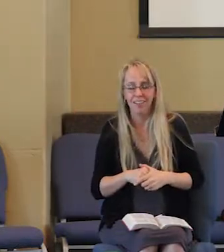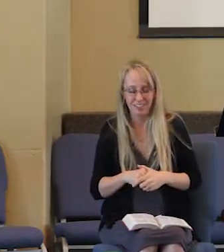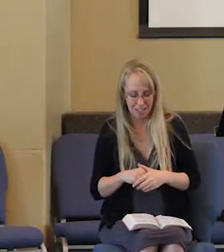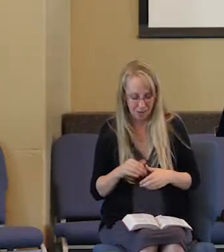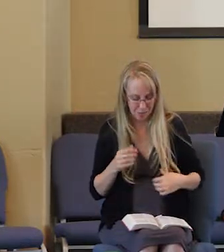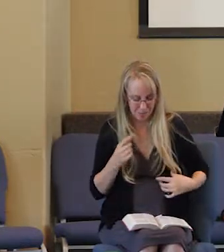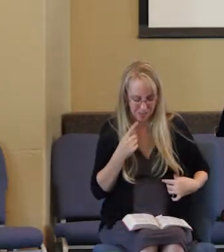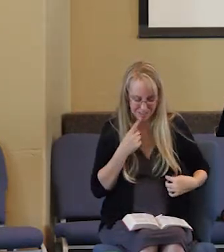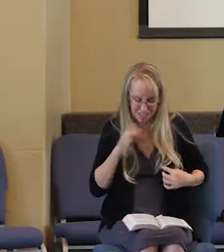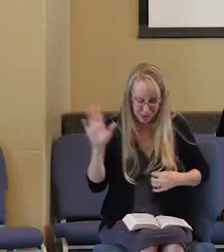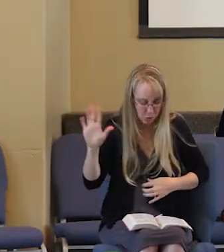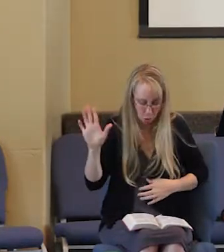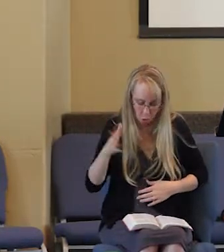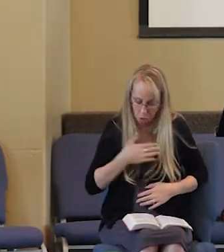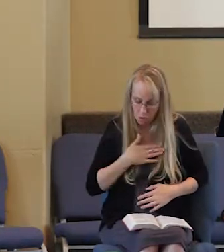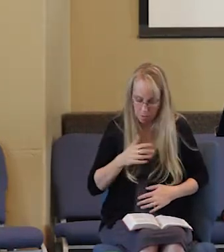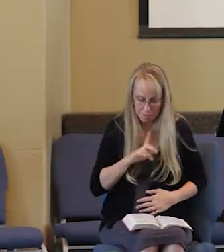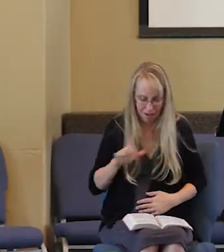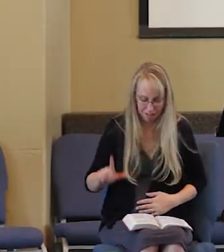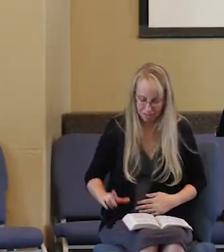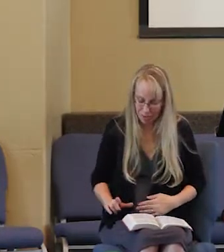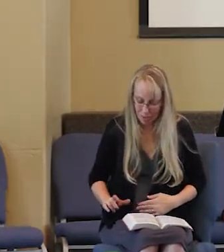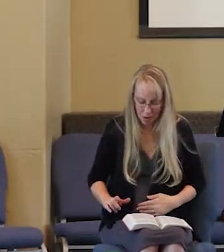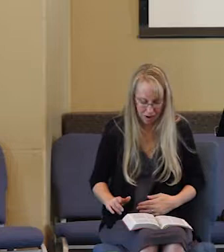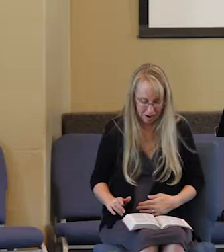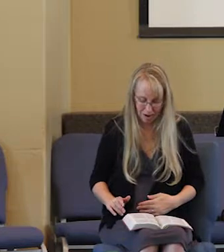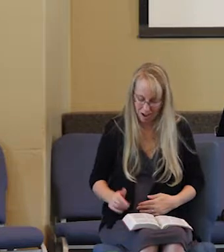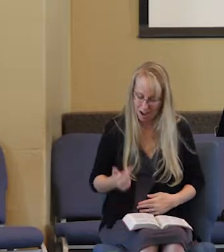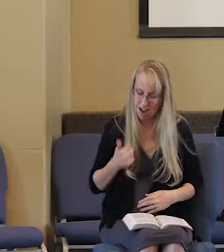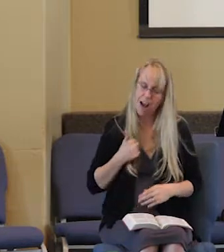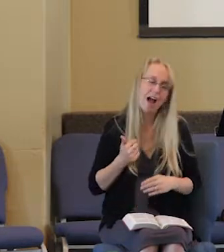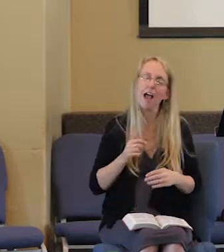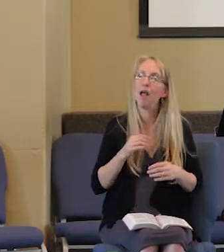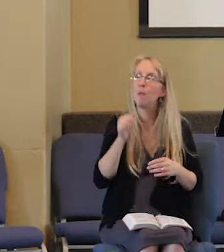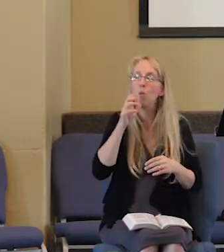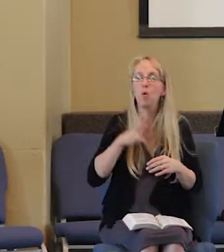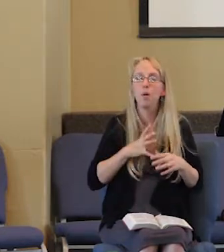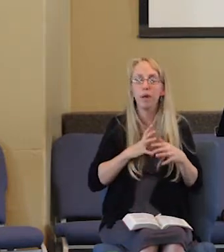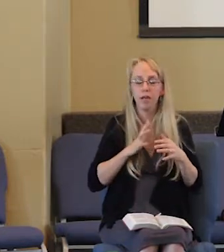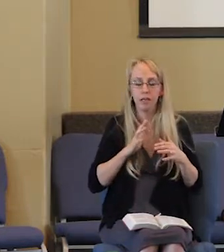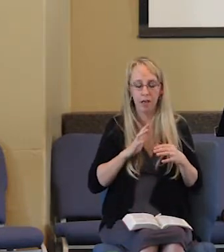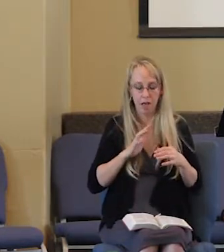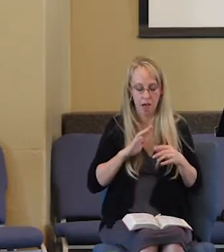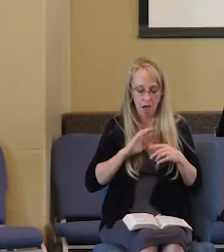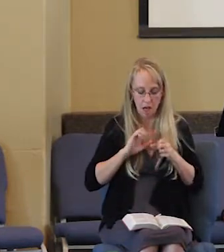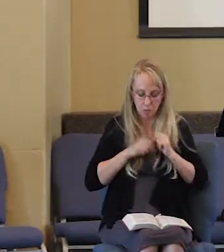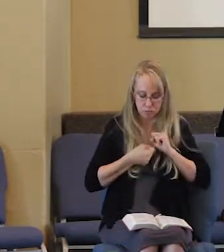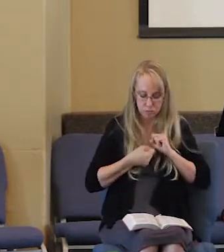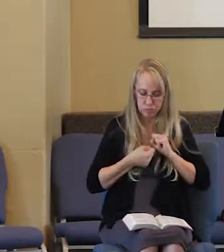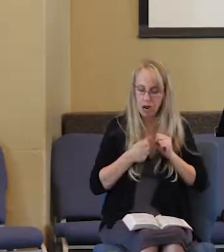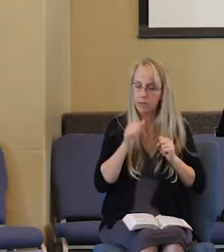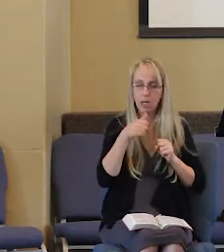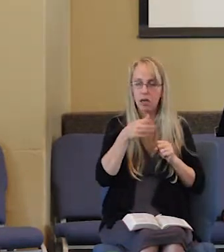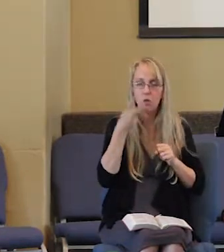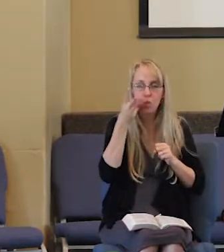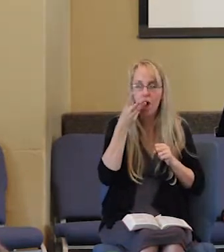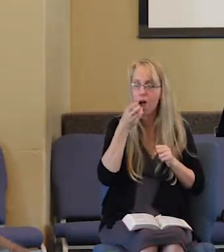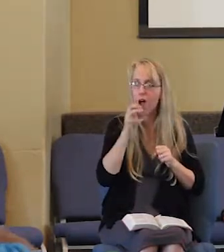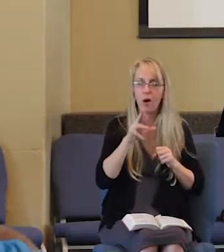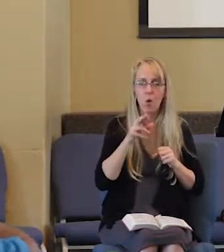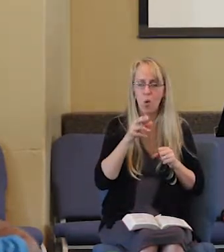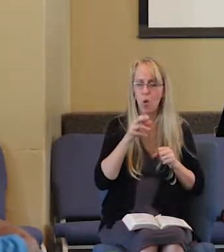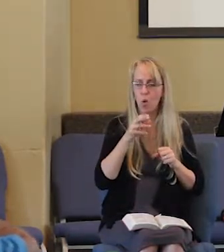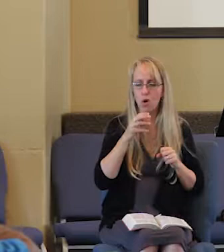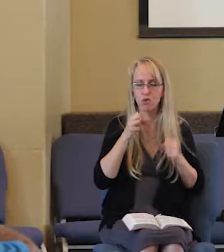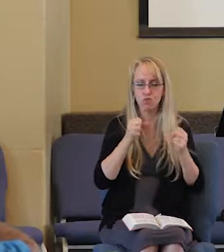verse 15. "No, my Lord, I am a woman oppressed in spirit. I have drunk neither wine nor strong drink, but